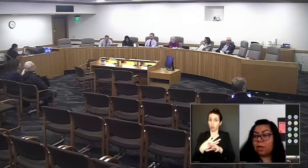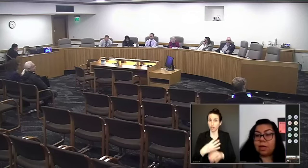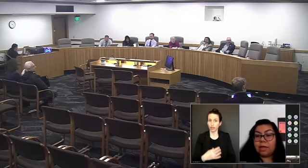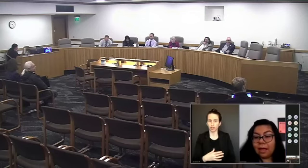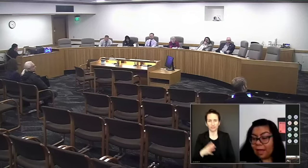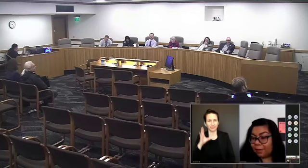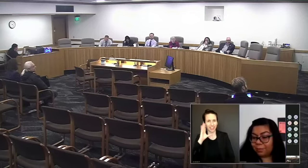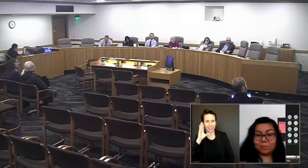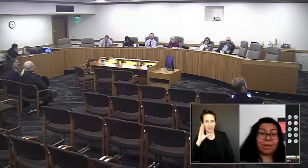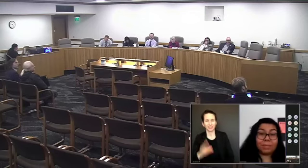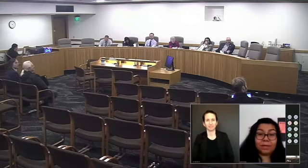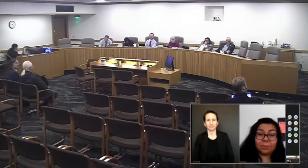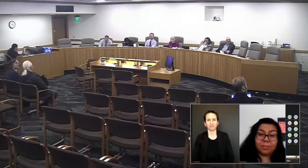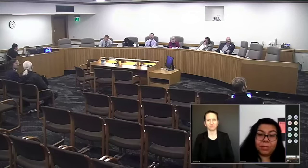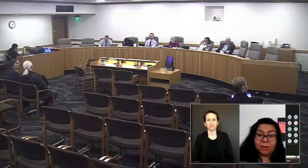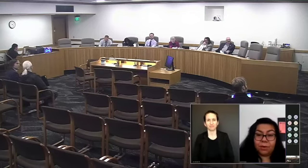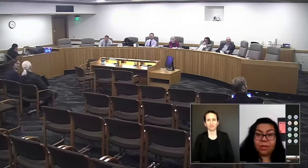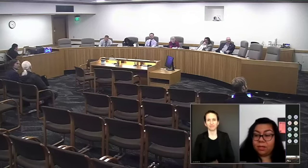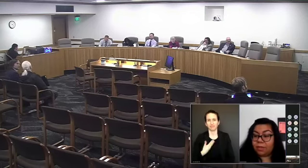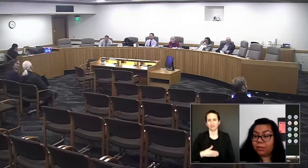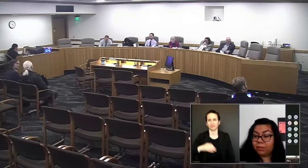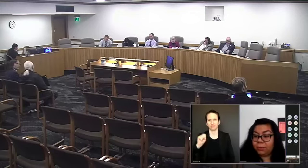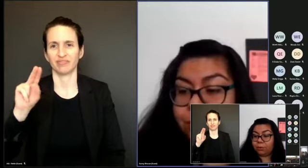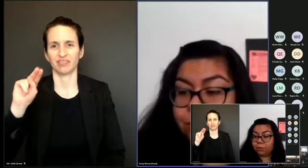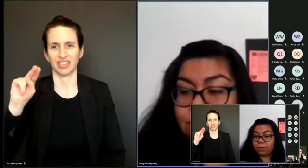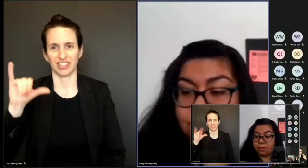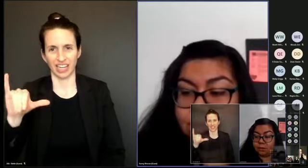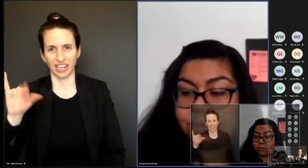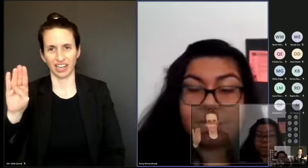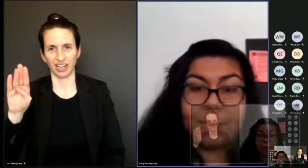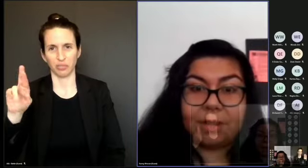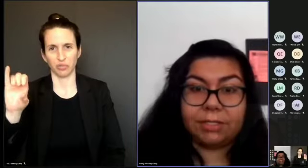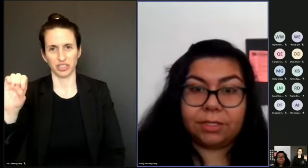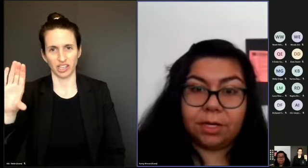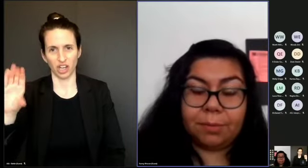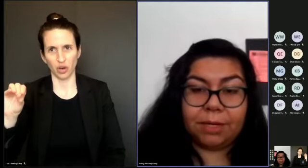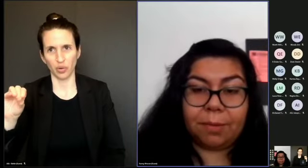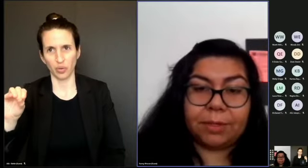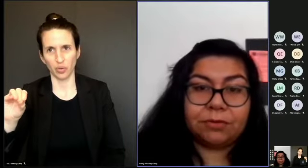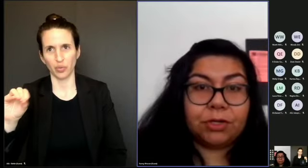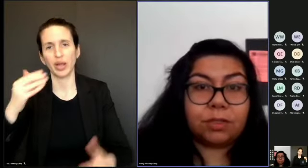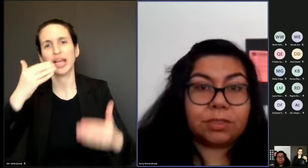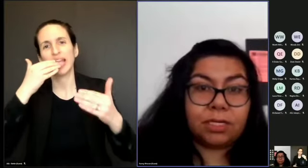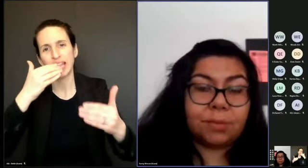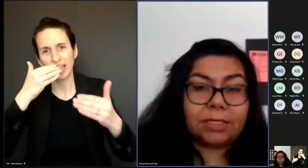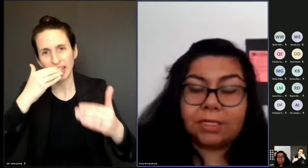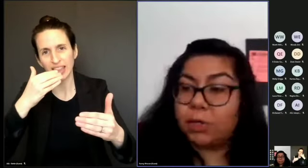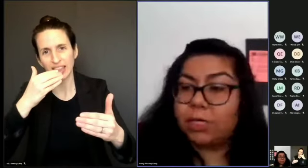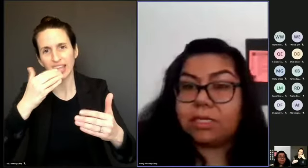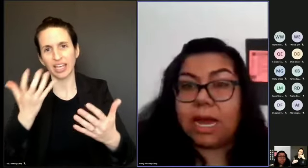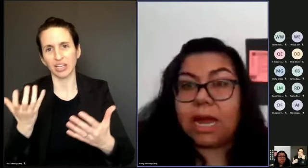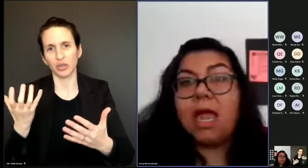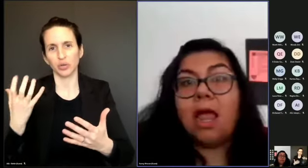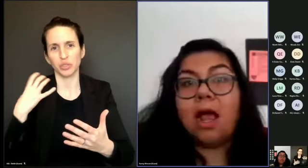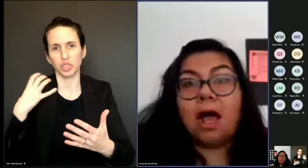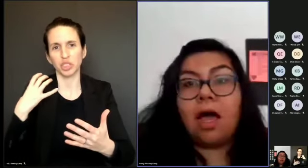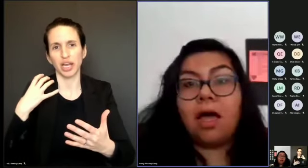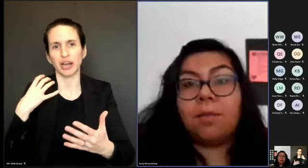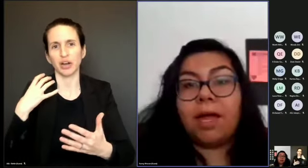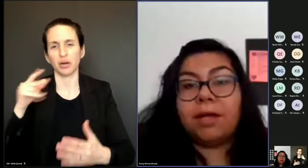Hello. My name is Sunny Briscoe. Thank you, Chair Patterson and committee members, for listening to my testimony